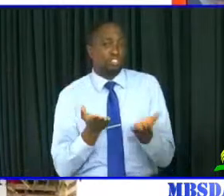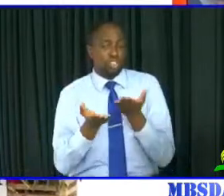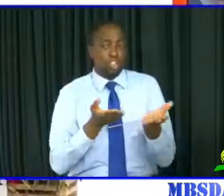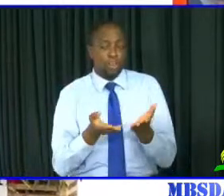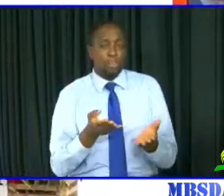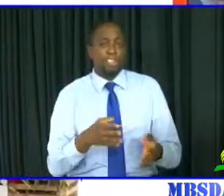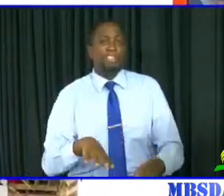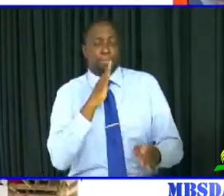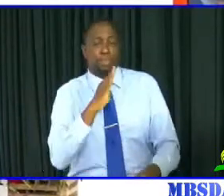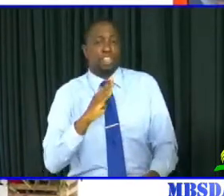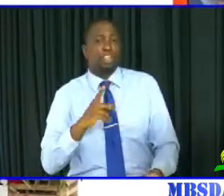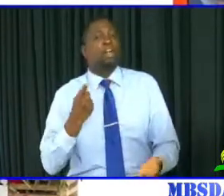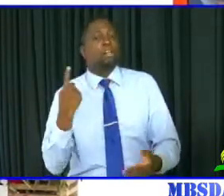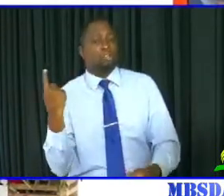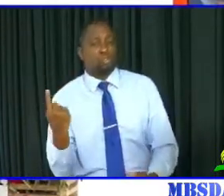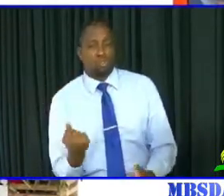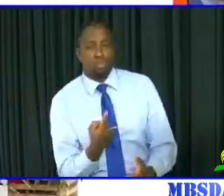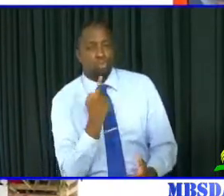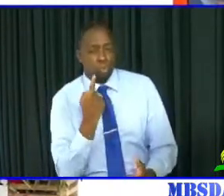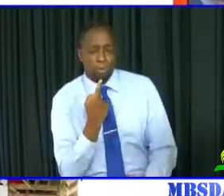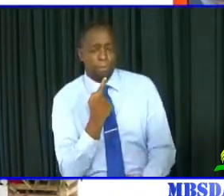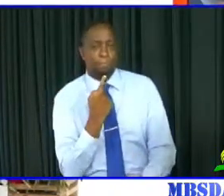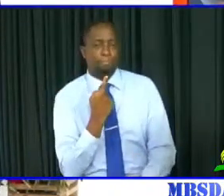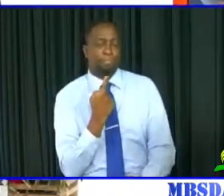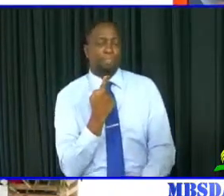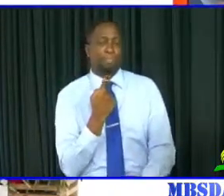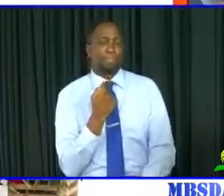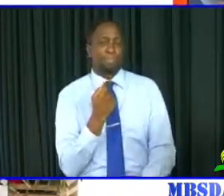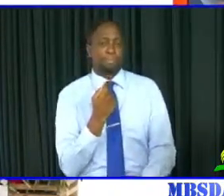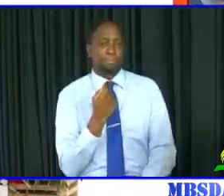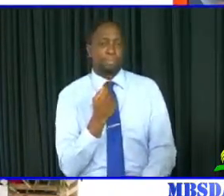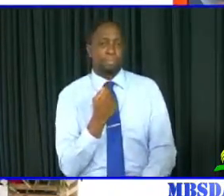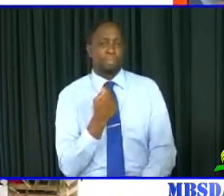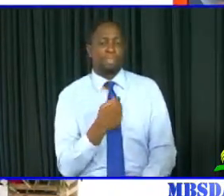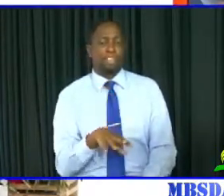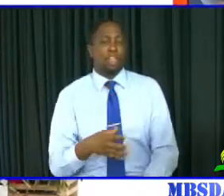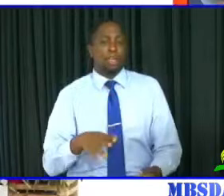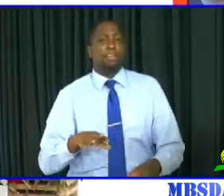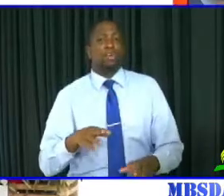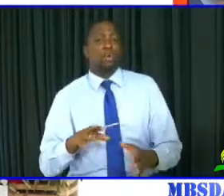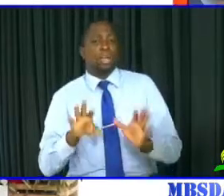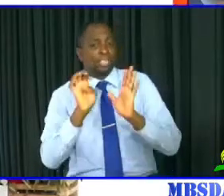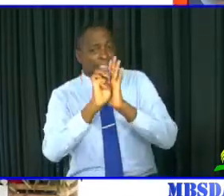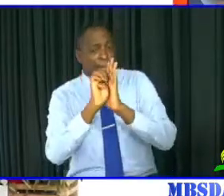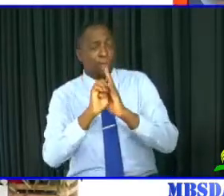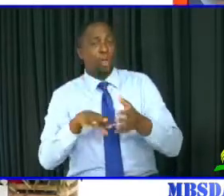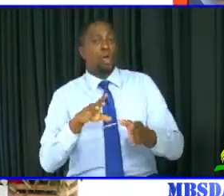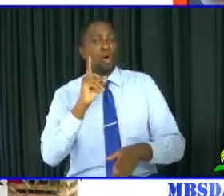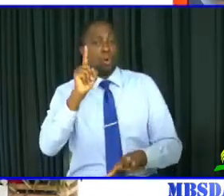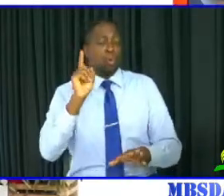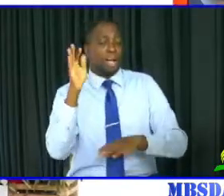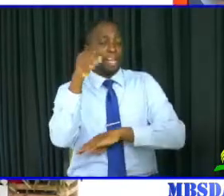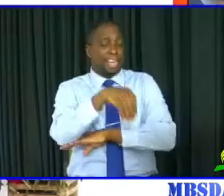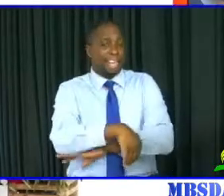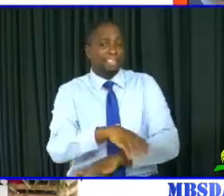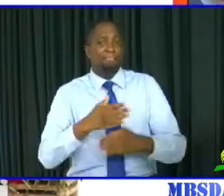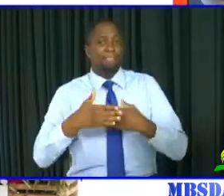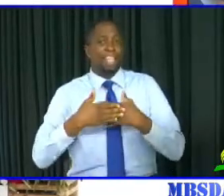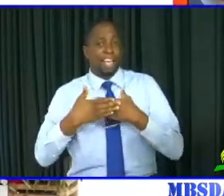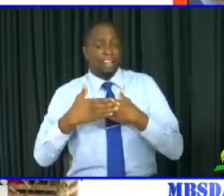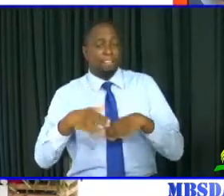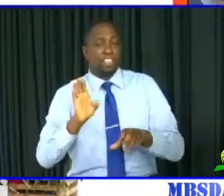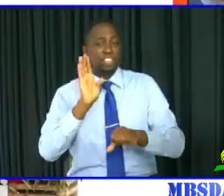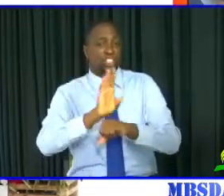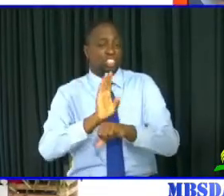feel lonely and difficult times. In fact, one night after church, back in